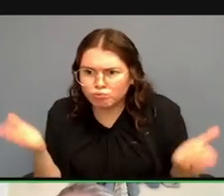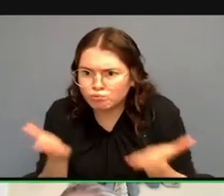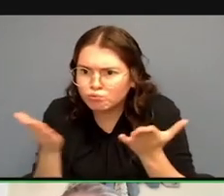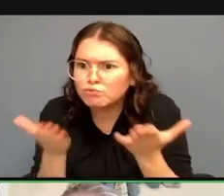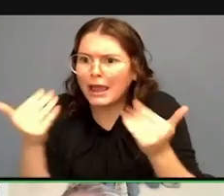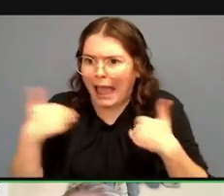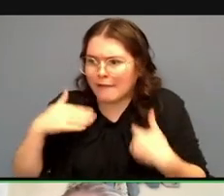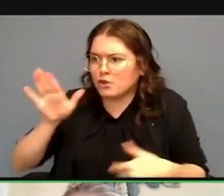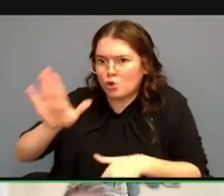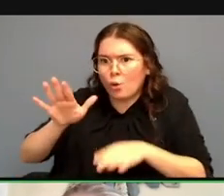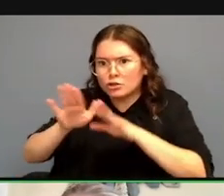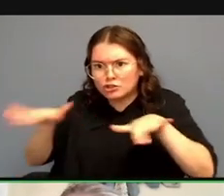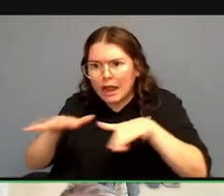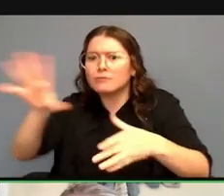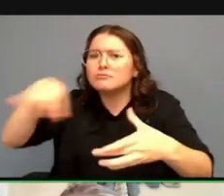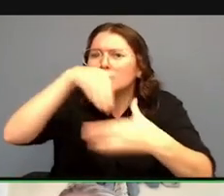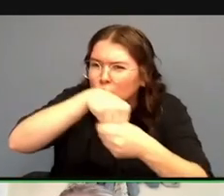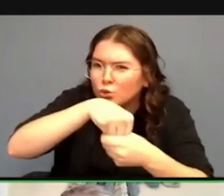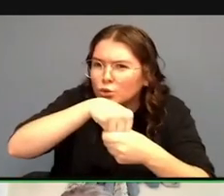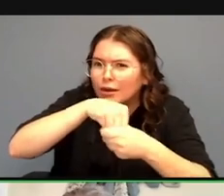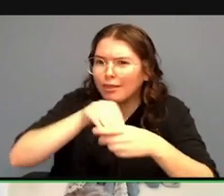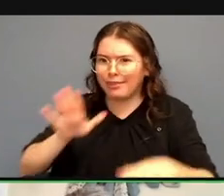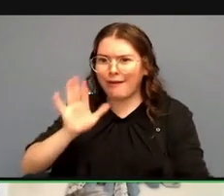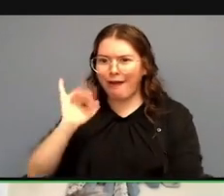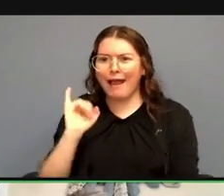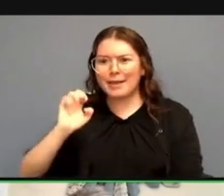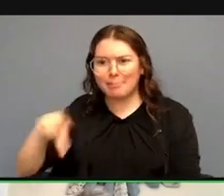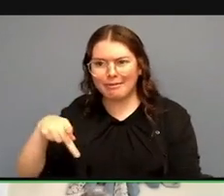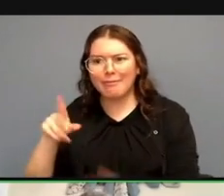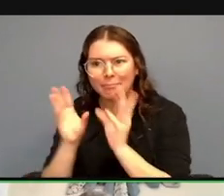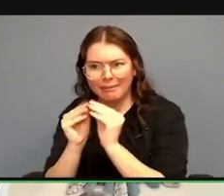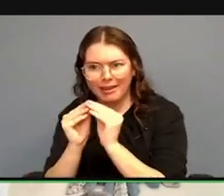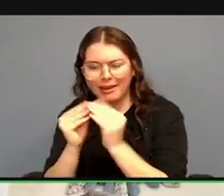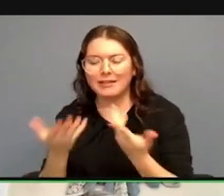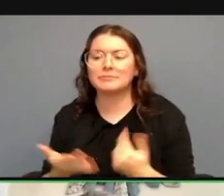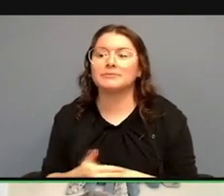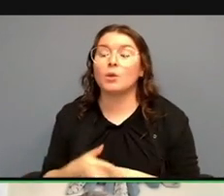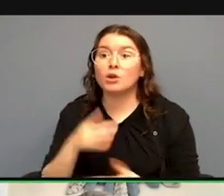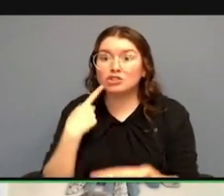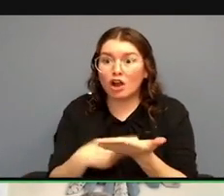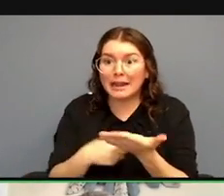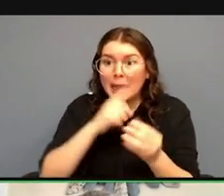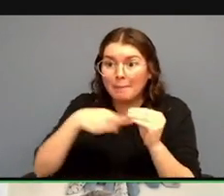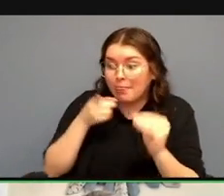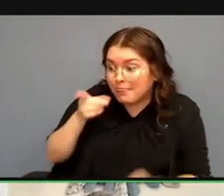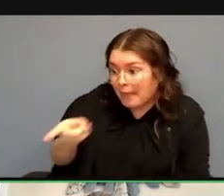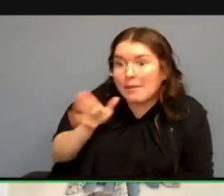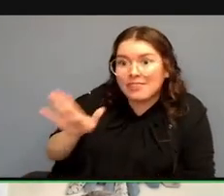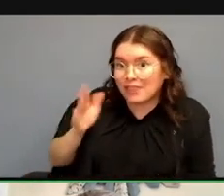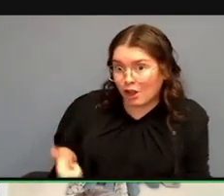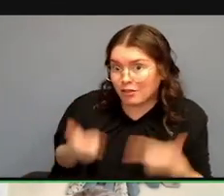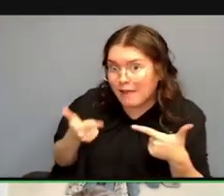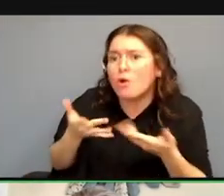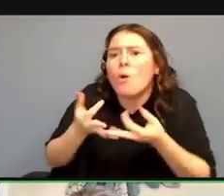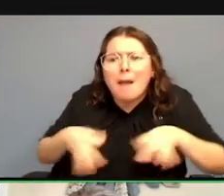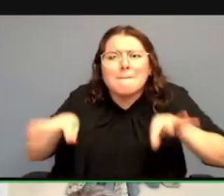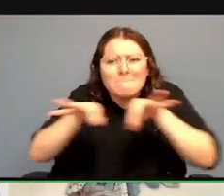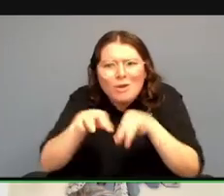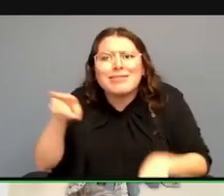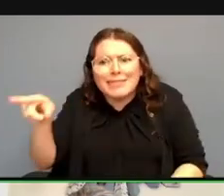them participate to the extent possible. We're talking about them and their life, and it's very important that they